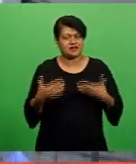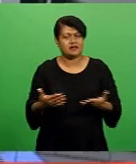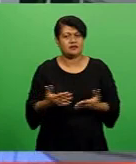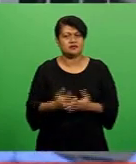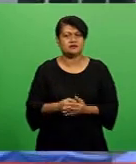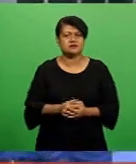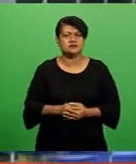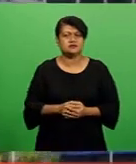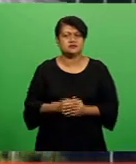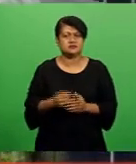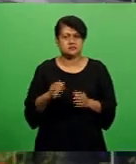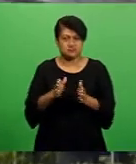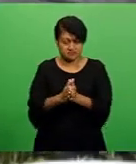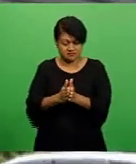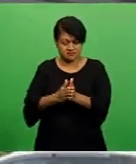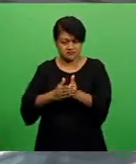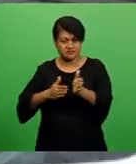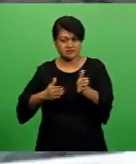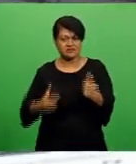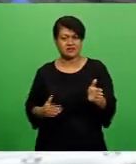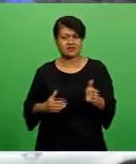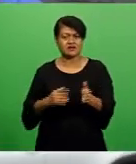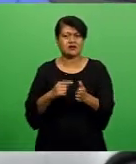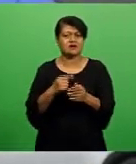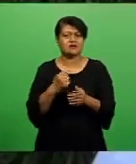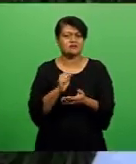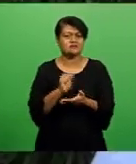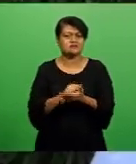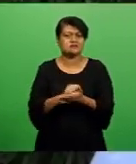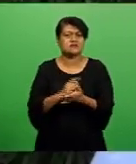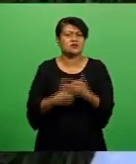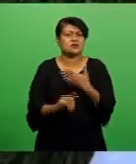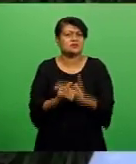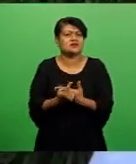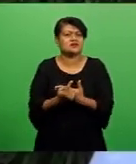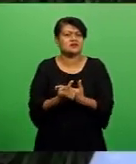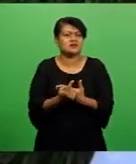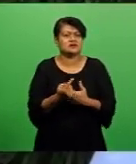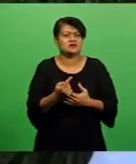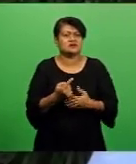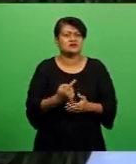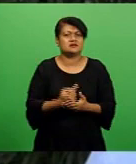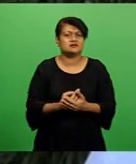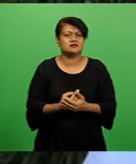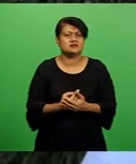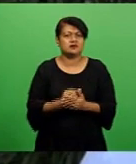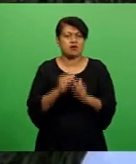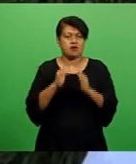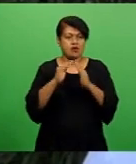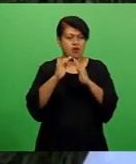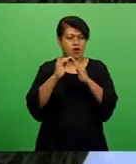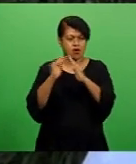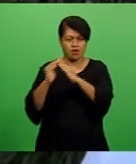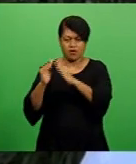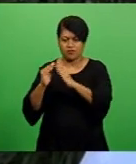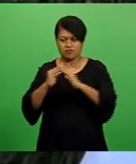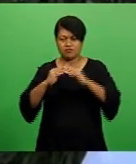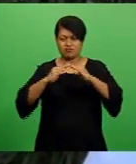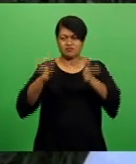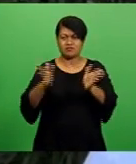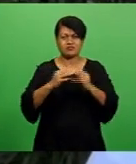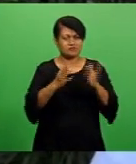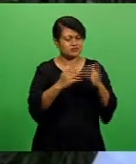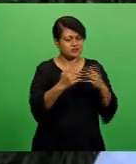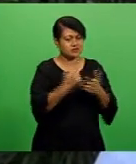by the difficulty in inspecting damaged homes in Vanuatu. So for those members that have sought out